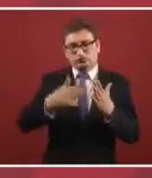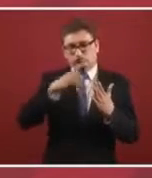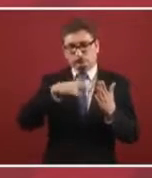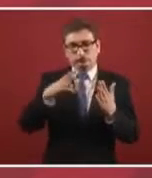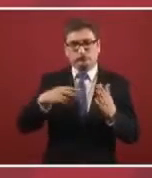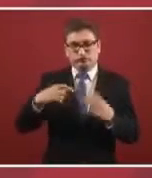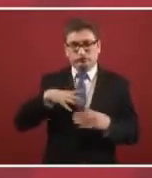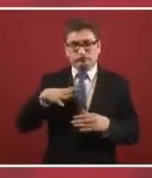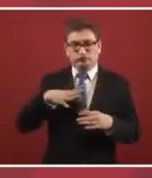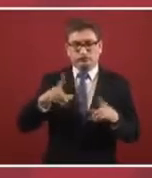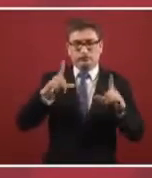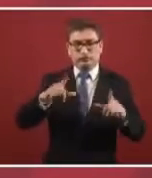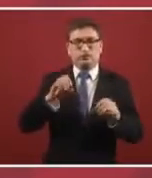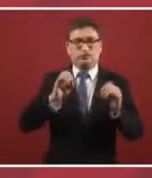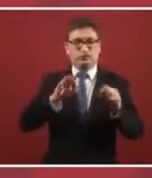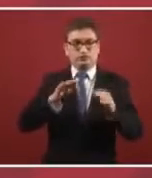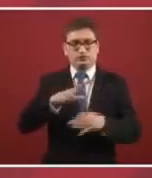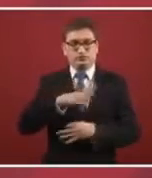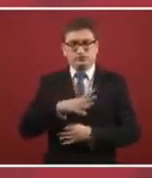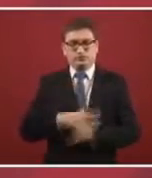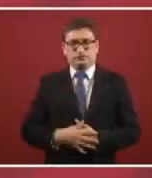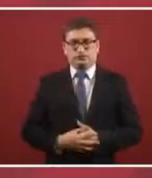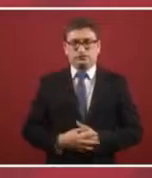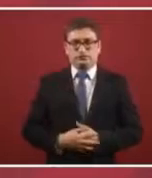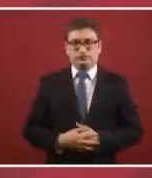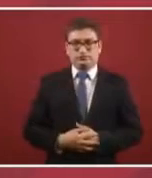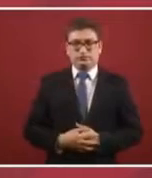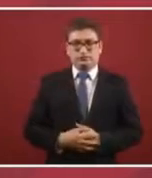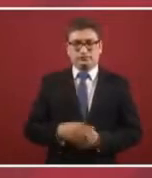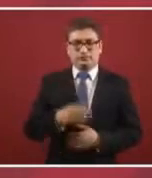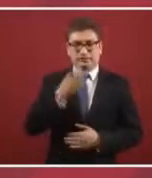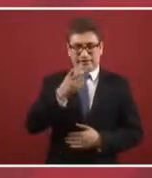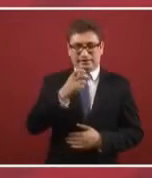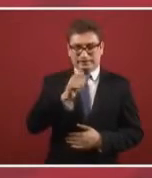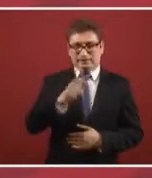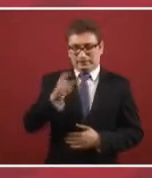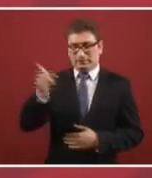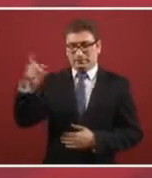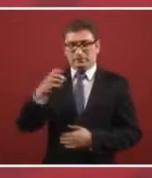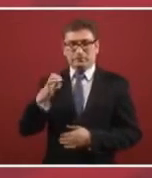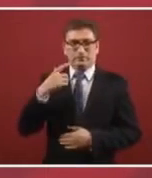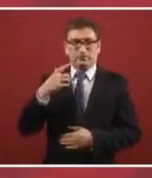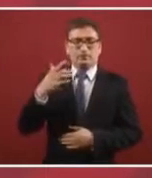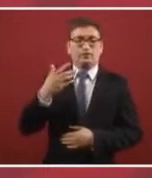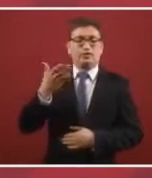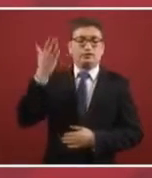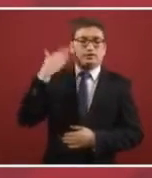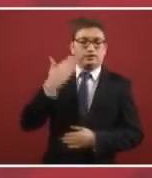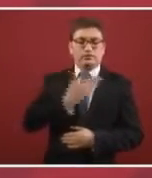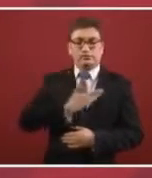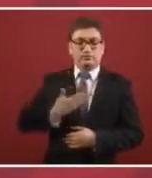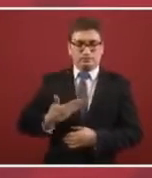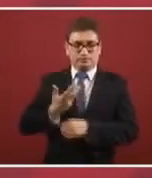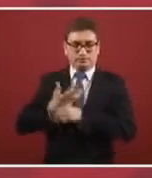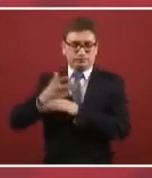Y lo tengo en la oficina, and I have it in my office de esa visita. From that visit. Es un